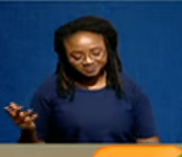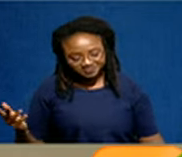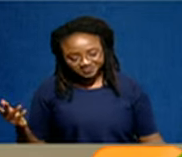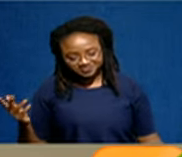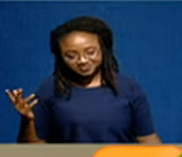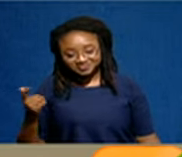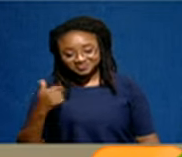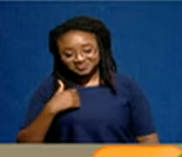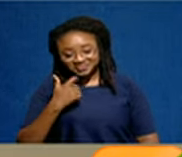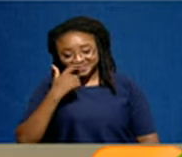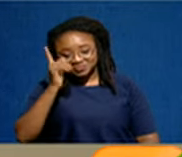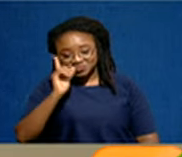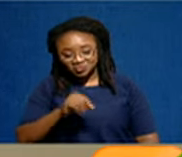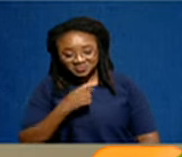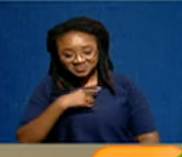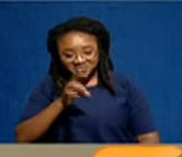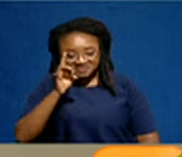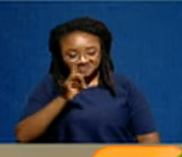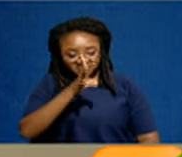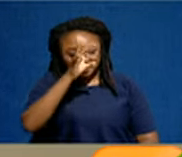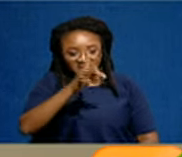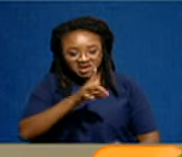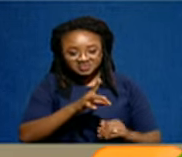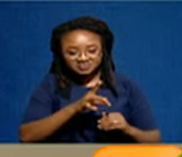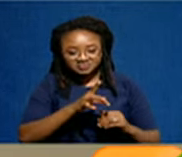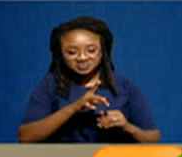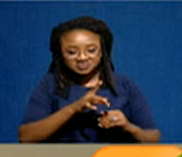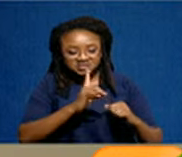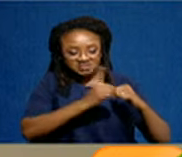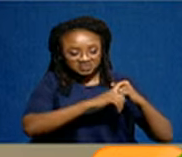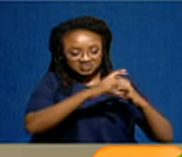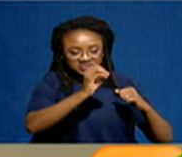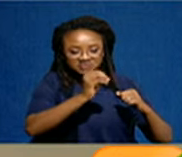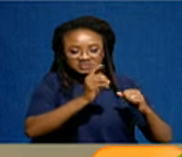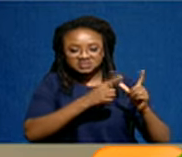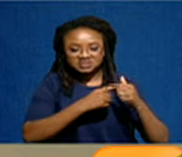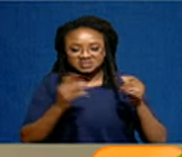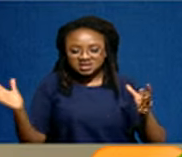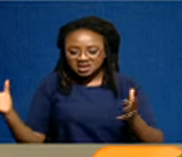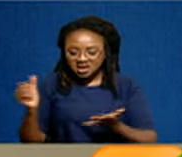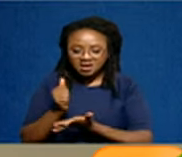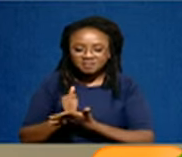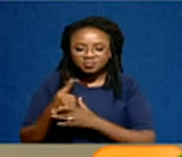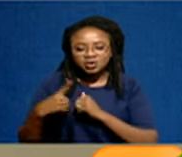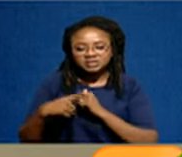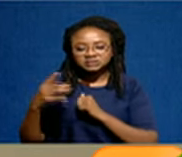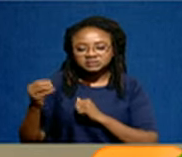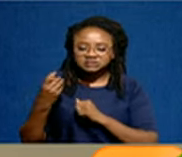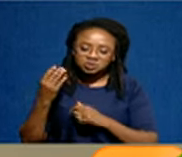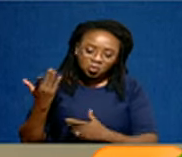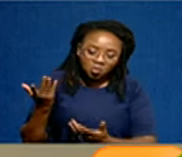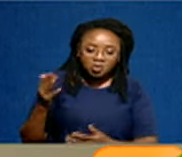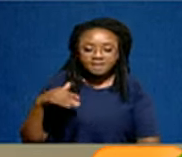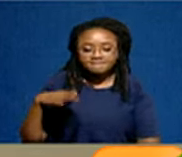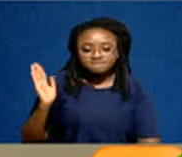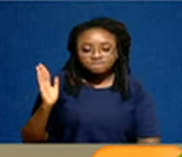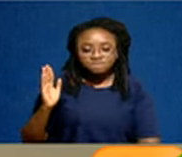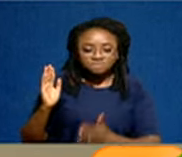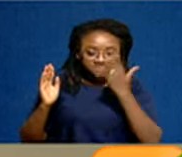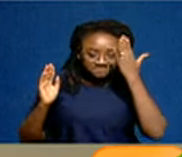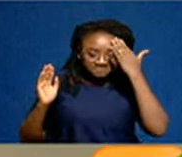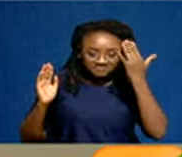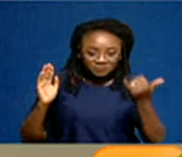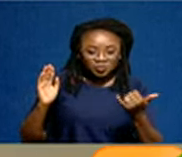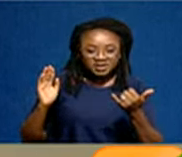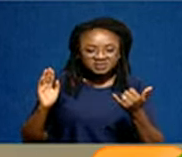that I will only fire 60 of them and hire 60 or even more. Because the